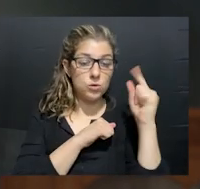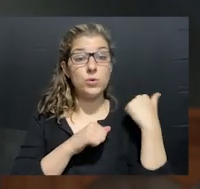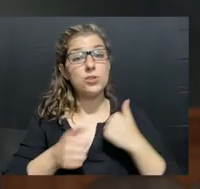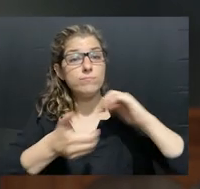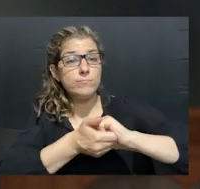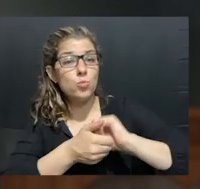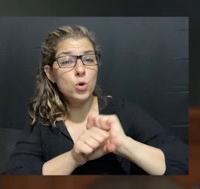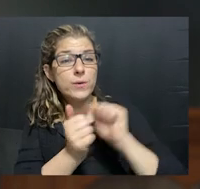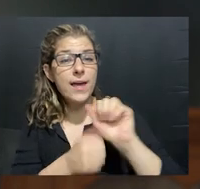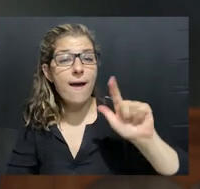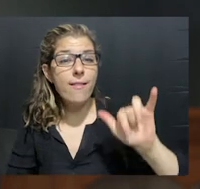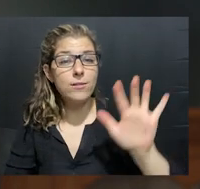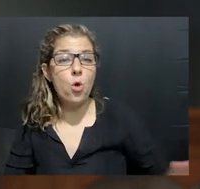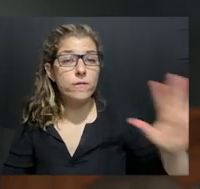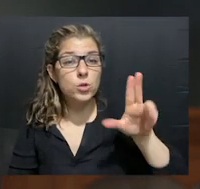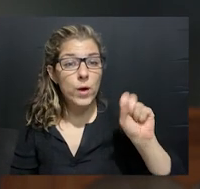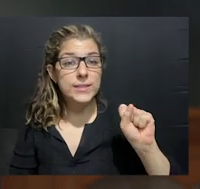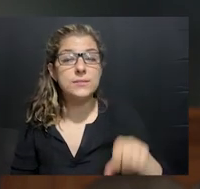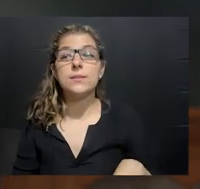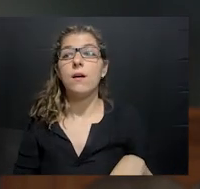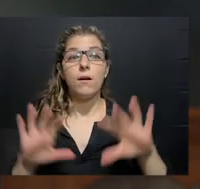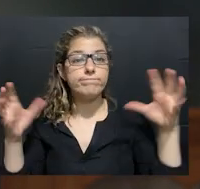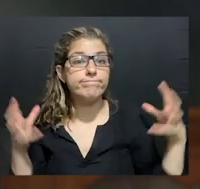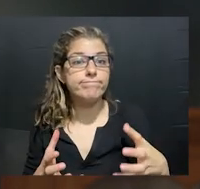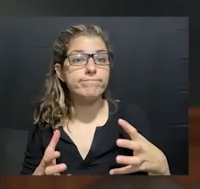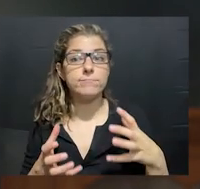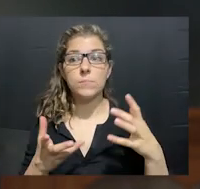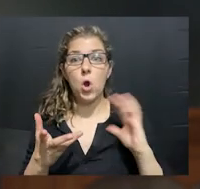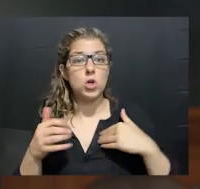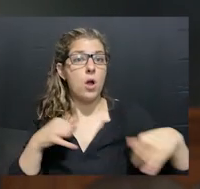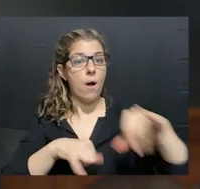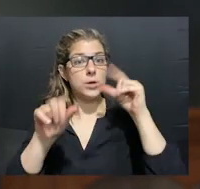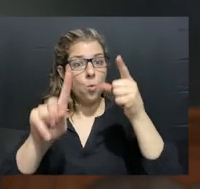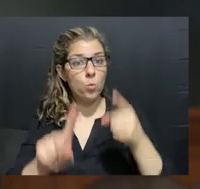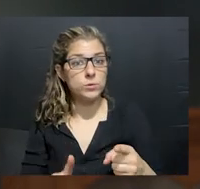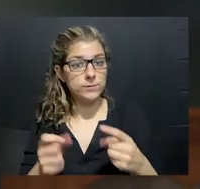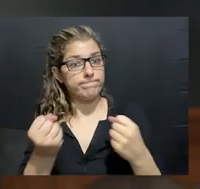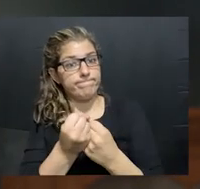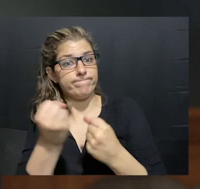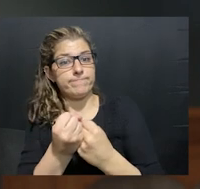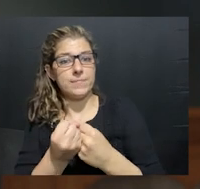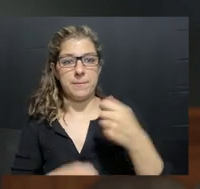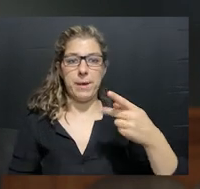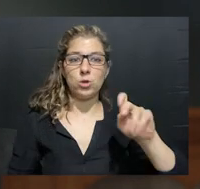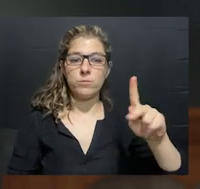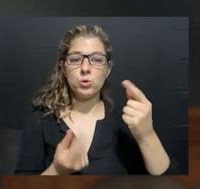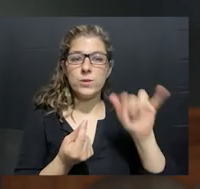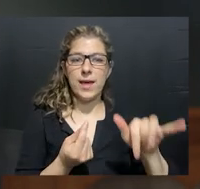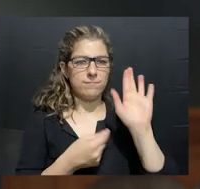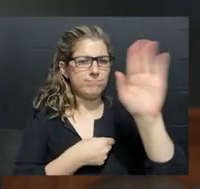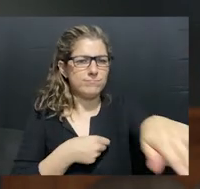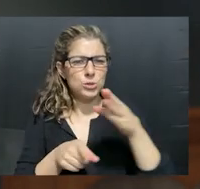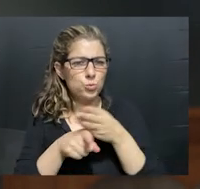and like-minded partners across the country and come together in pursuit of our common goals. That's something Patrick's been doing throughout